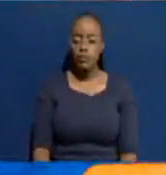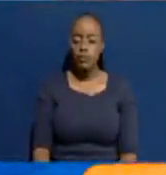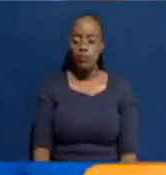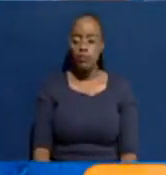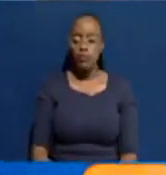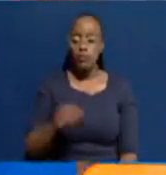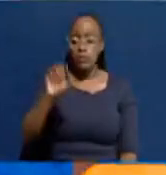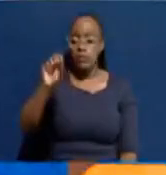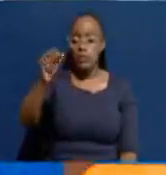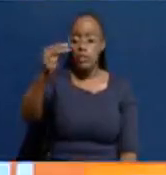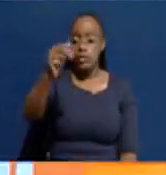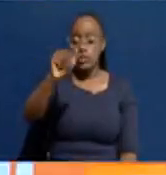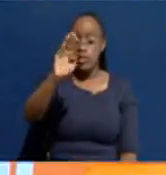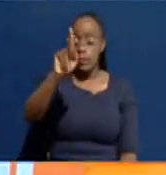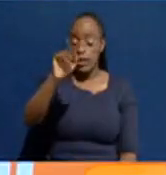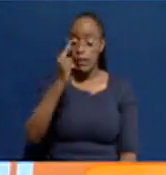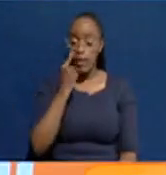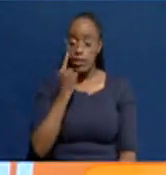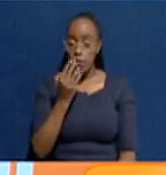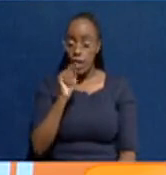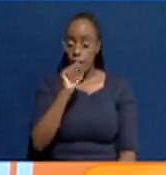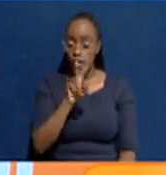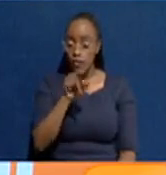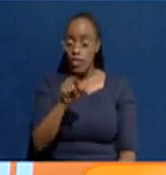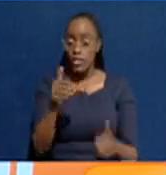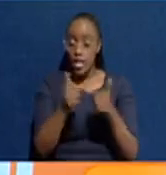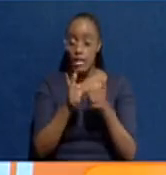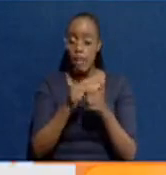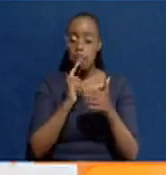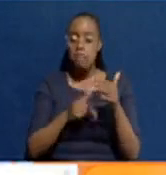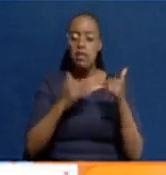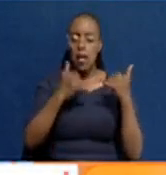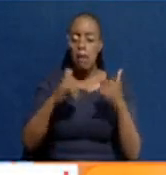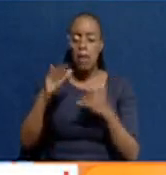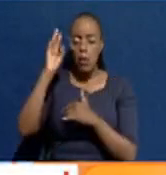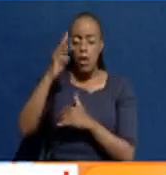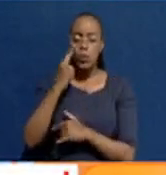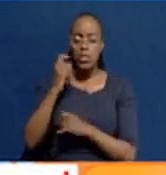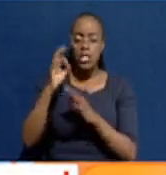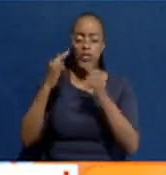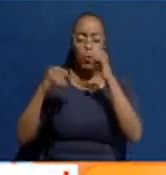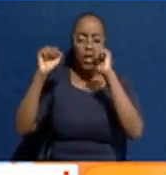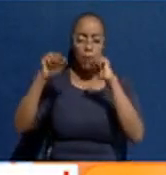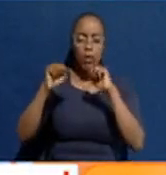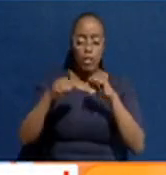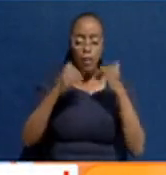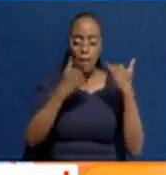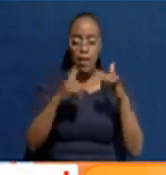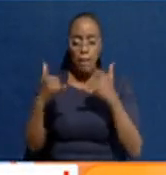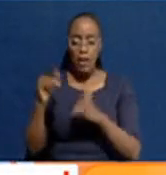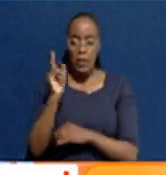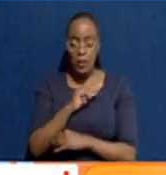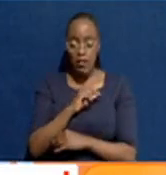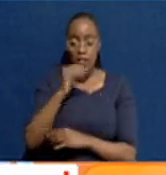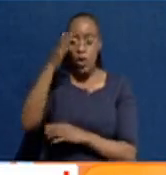Hii shabiki niliona kwa TV, hii mchezo nikasema hata mimi nitacheza nione kama nitashinda. Nikacheza na